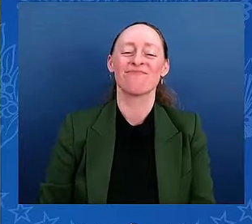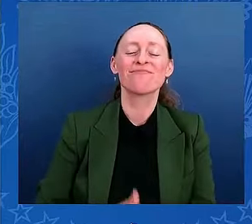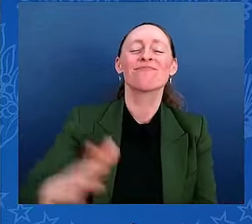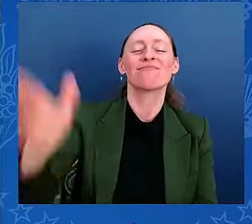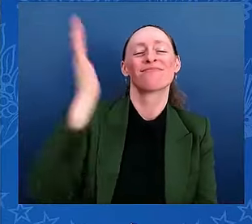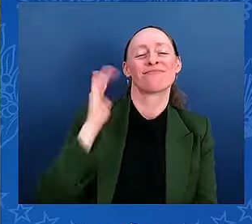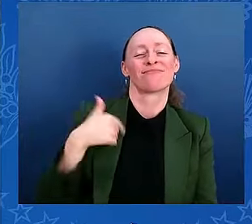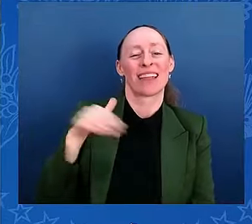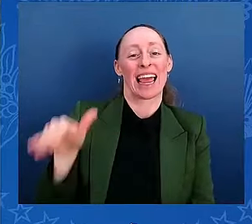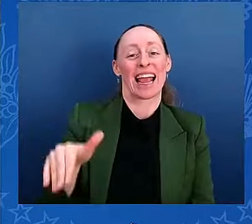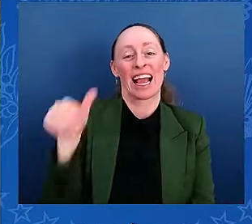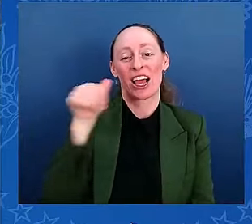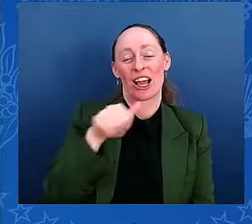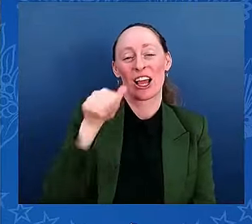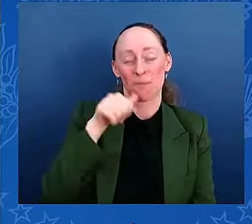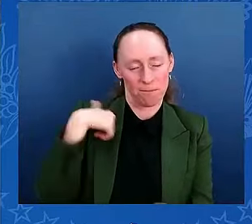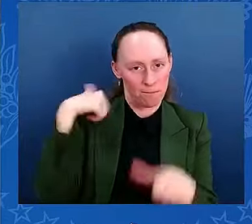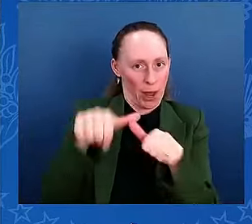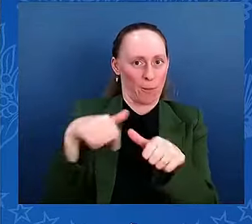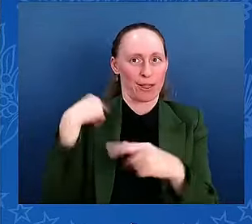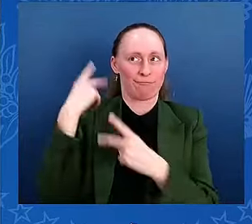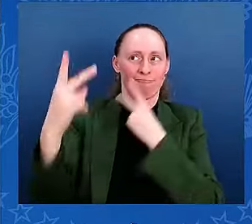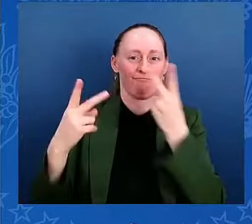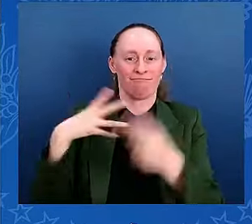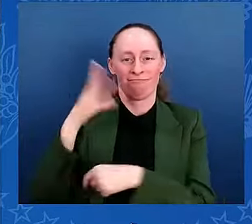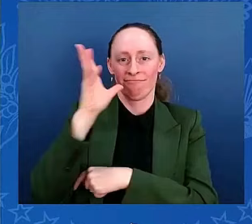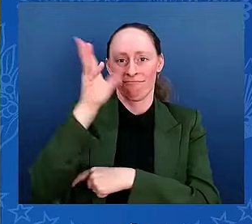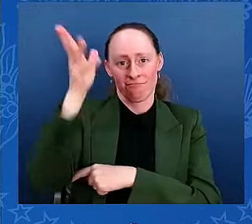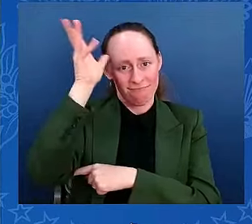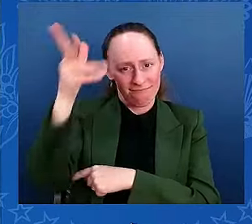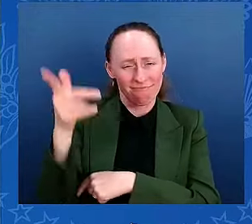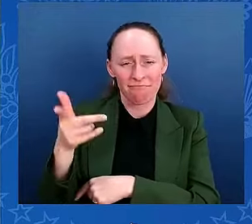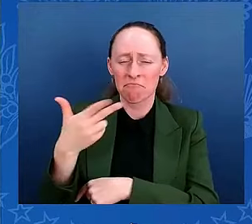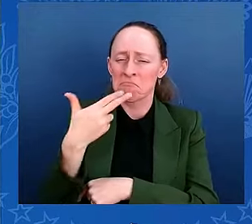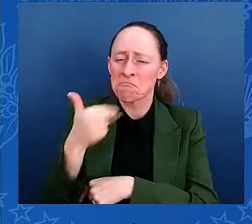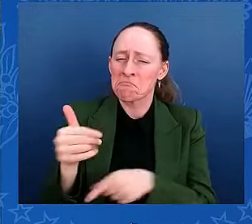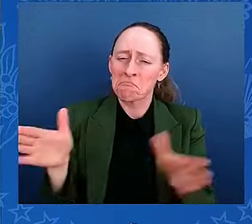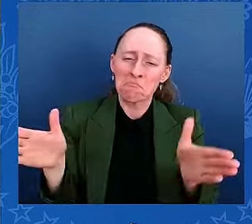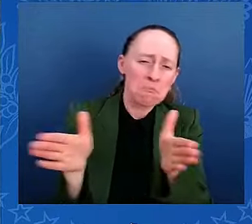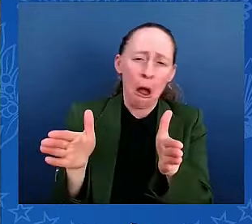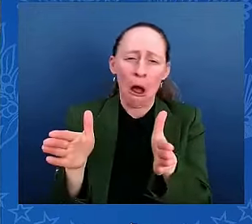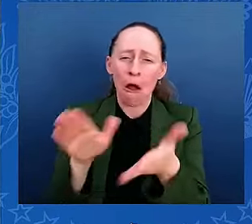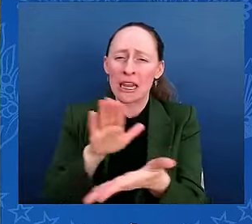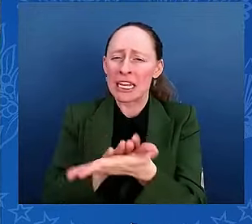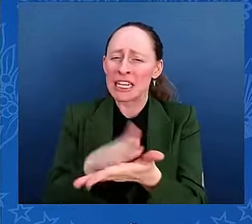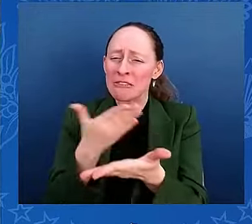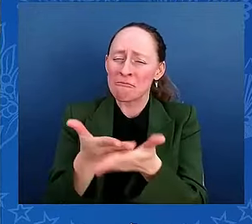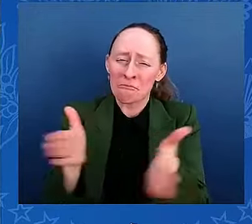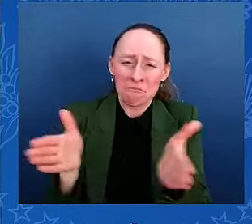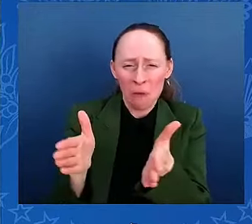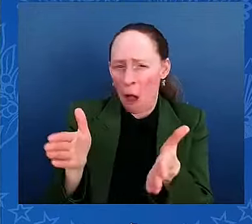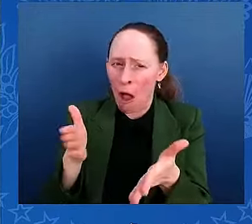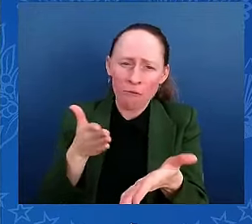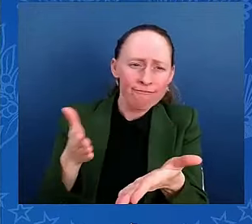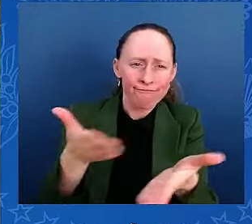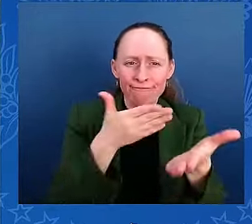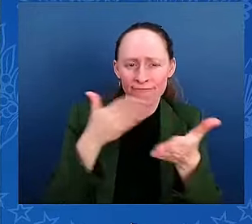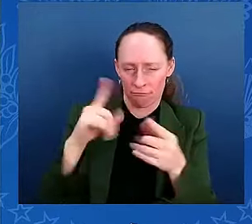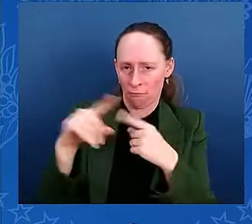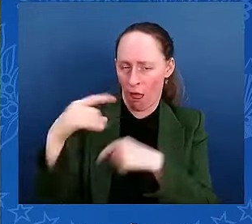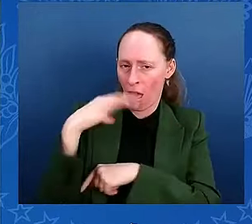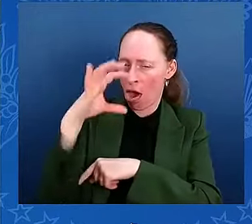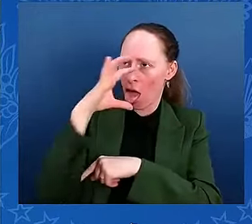my grandparents' tiny, well-worn kitchen. And not only because there were ribbons of pasta, homemade